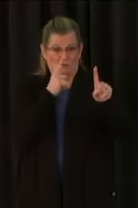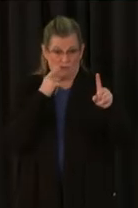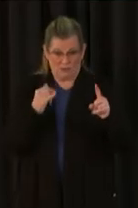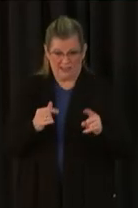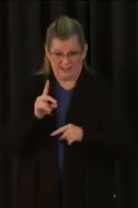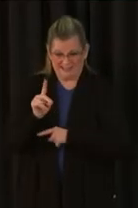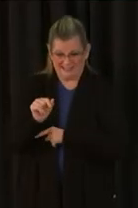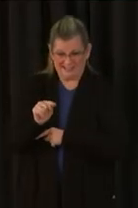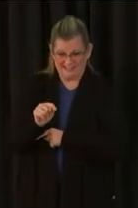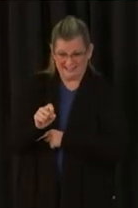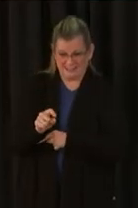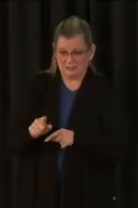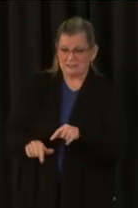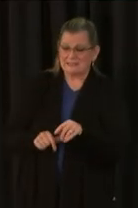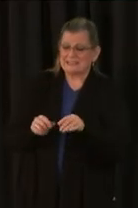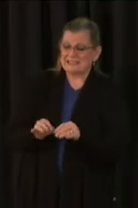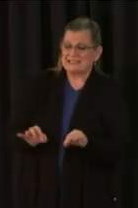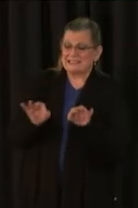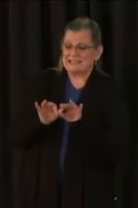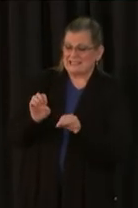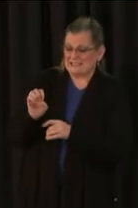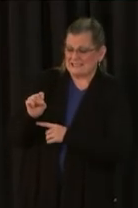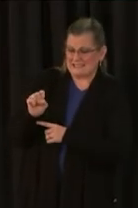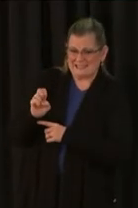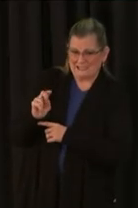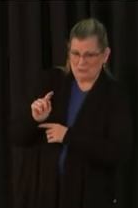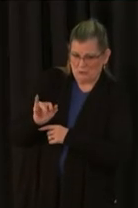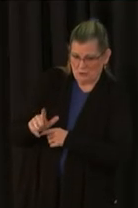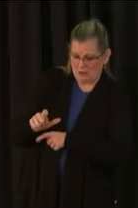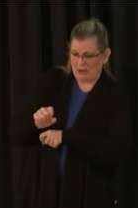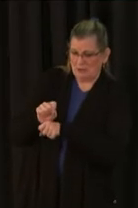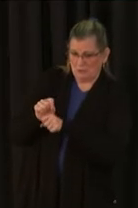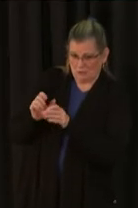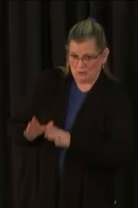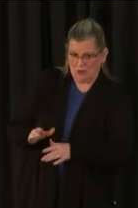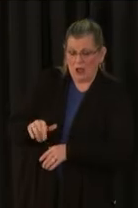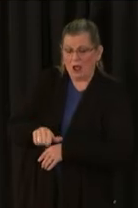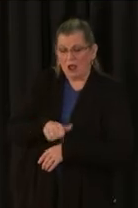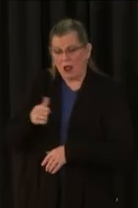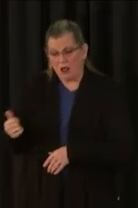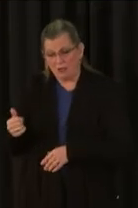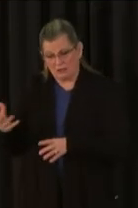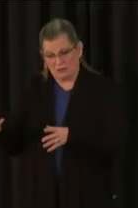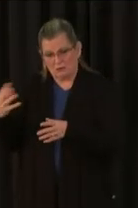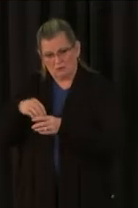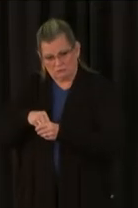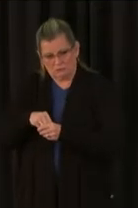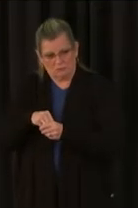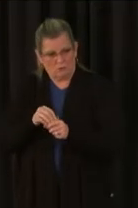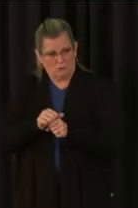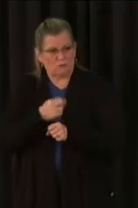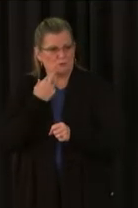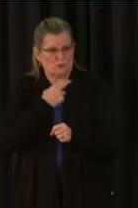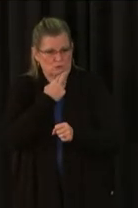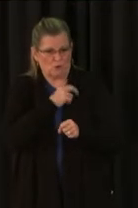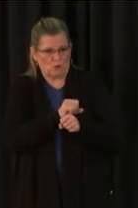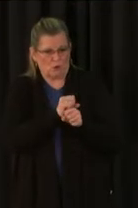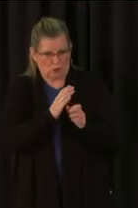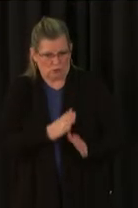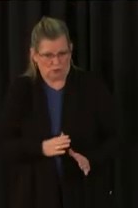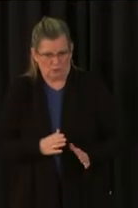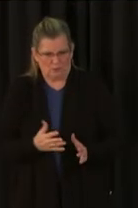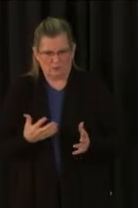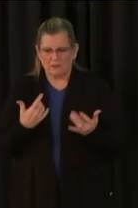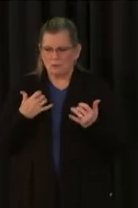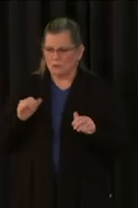for essential workers, other essential workers. More on Restaurant Worker Relief Fund. Just want to